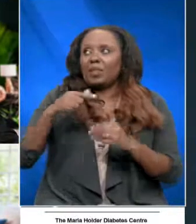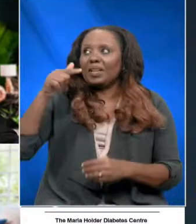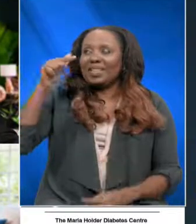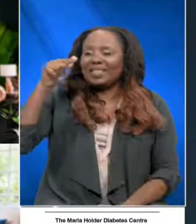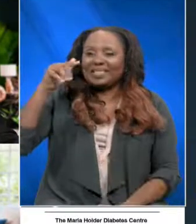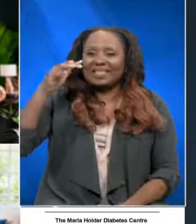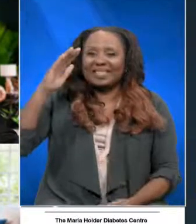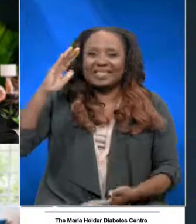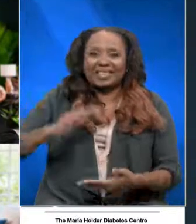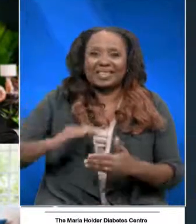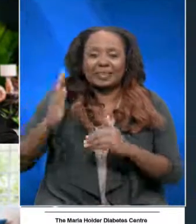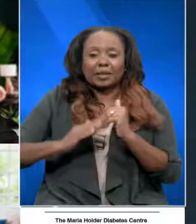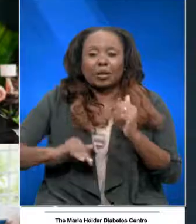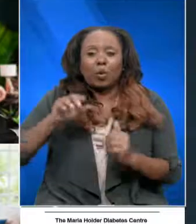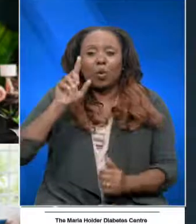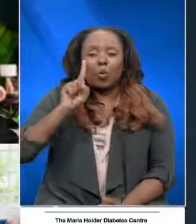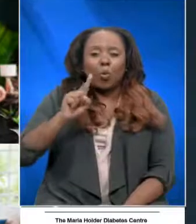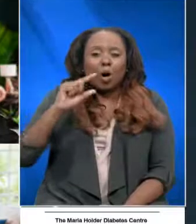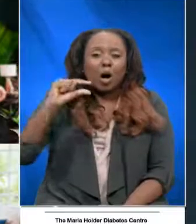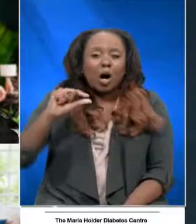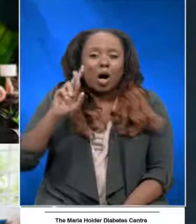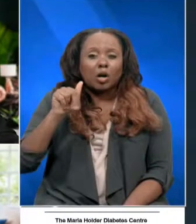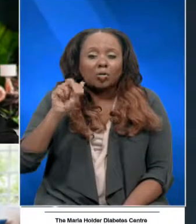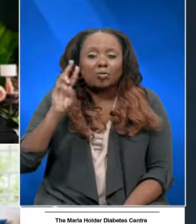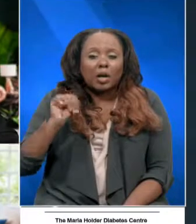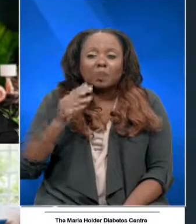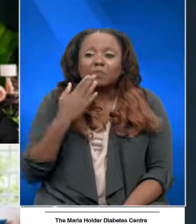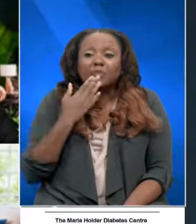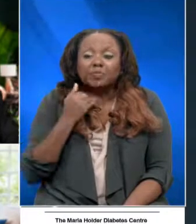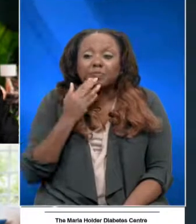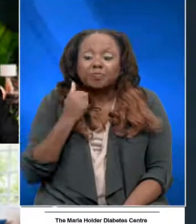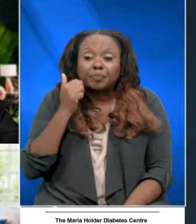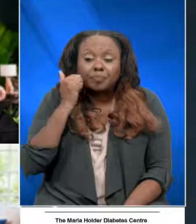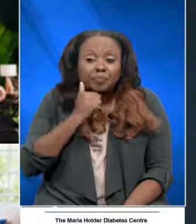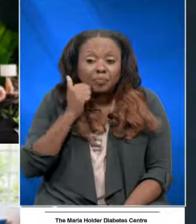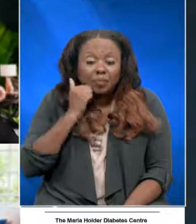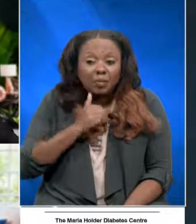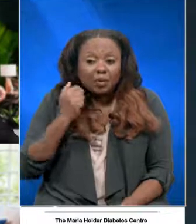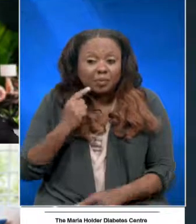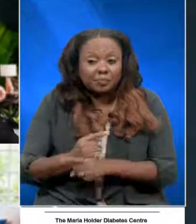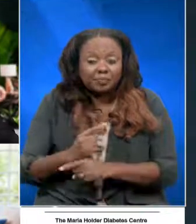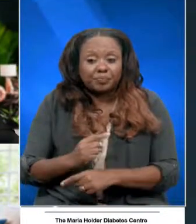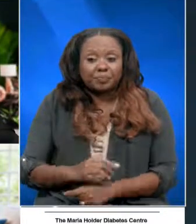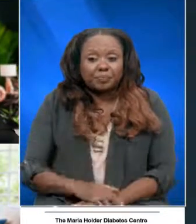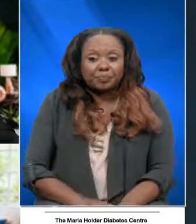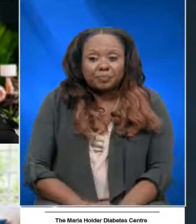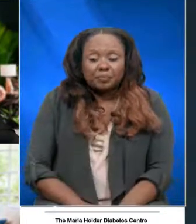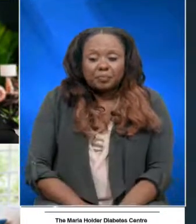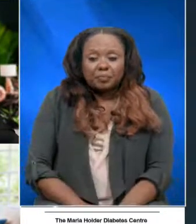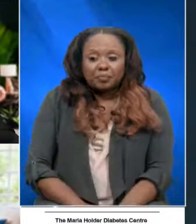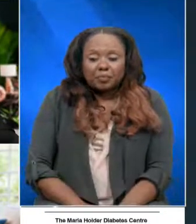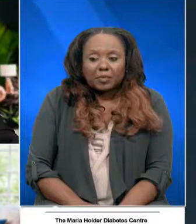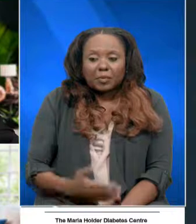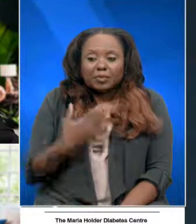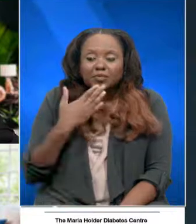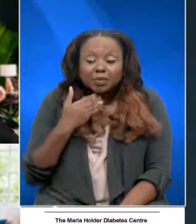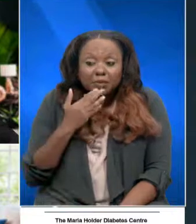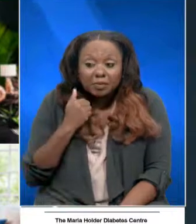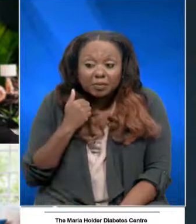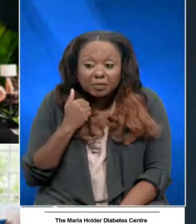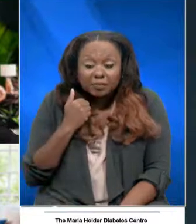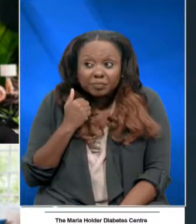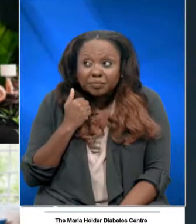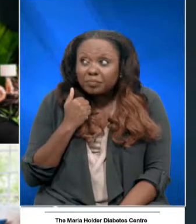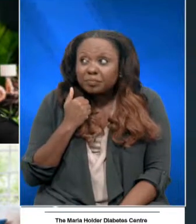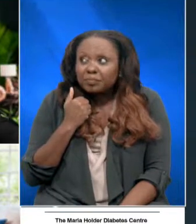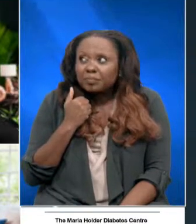than 1 gram of what? Of Sugar Sugar? per day. Sodium. Sugar. Sugar. What's